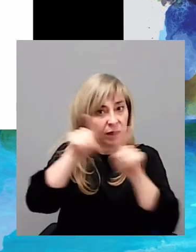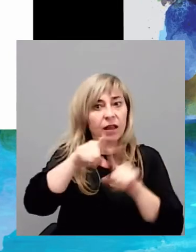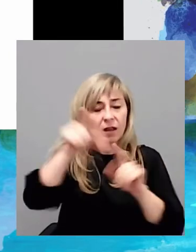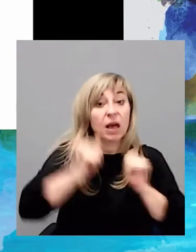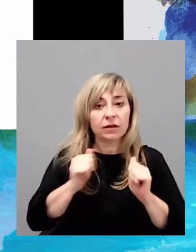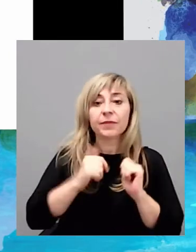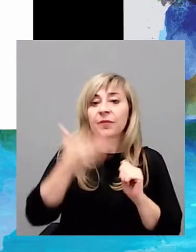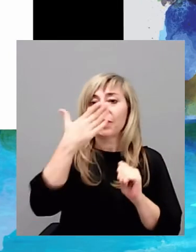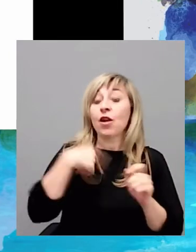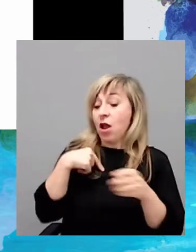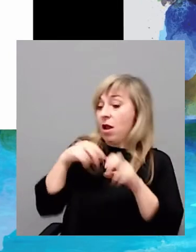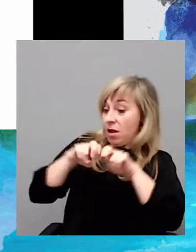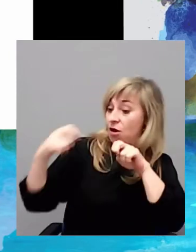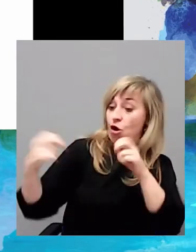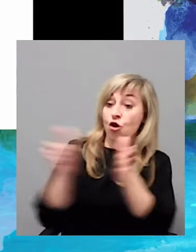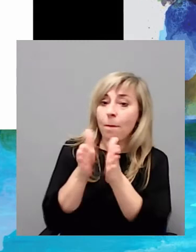because